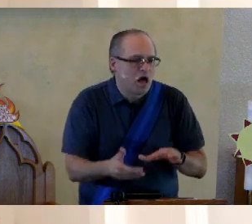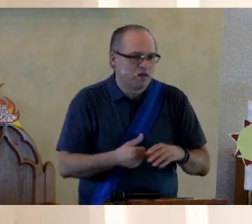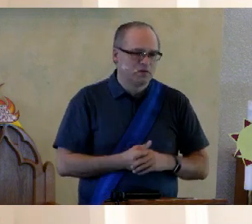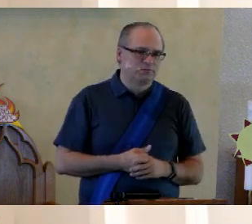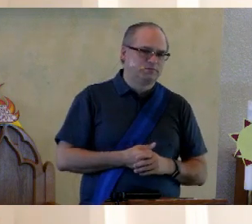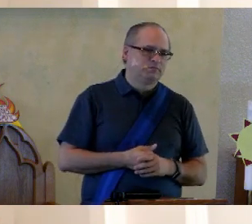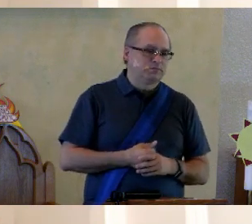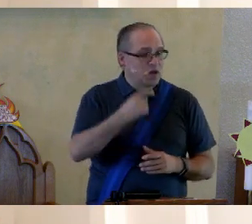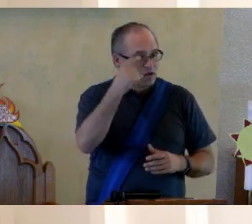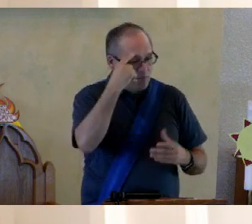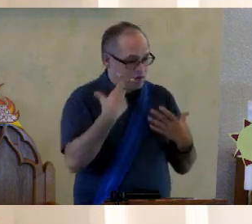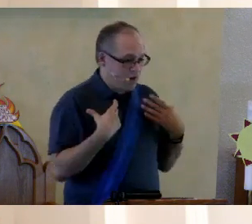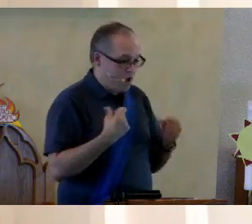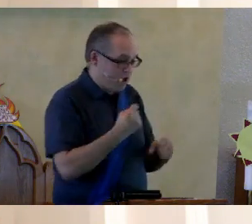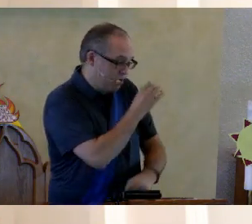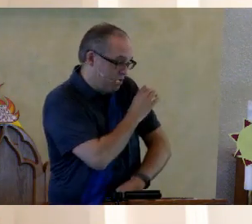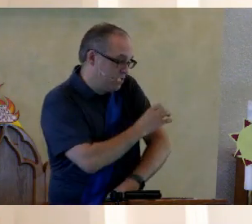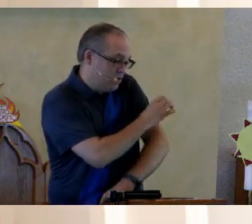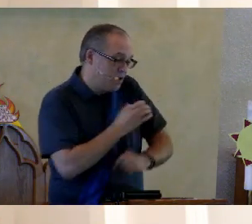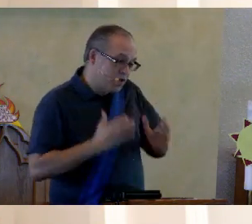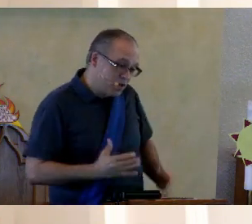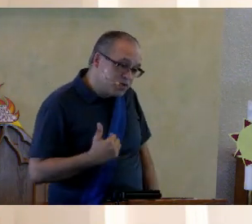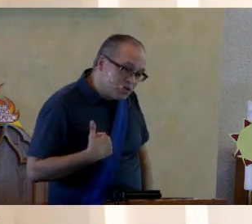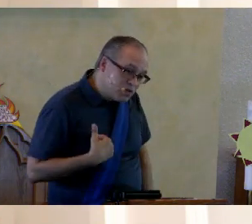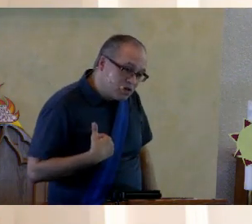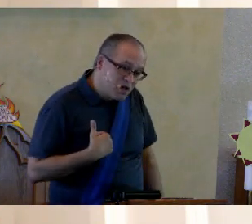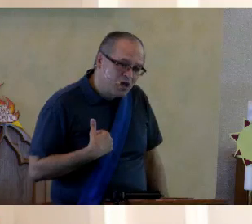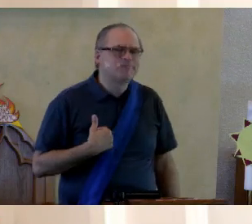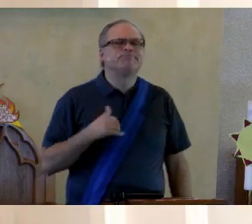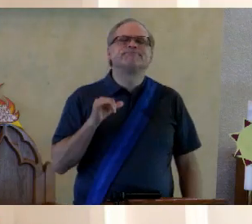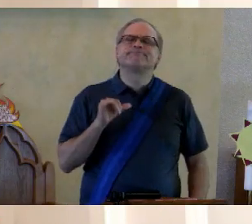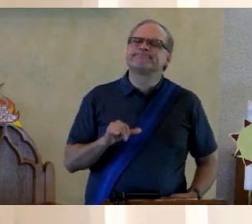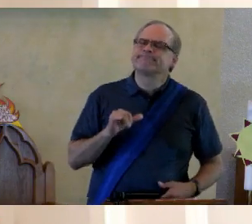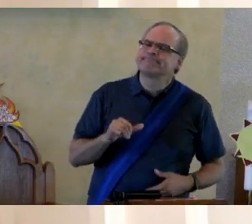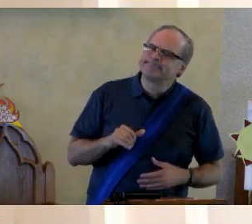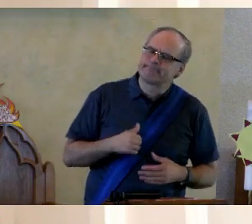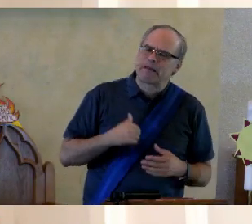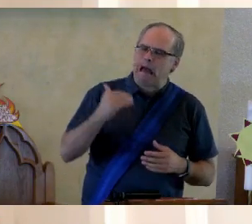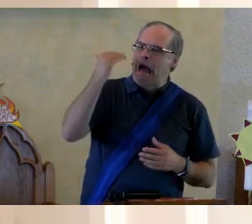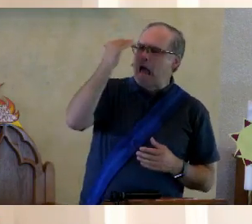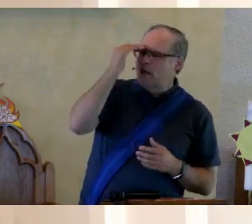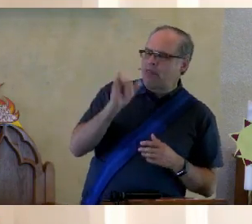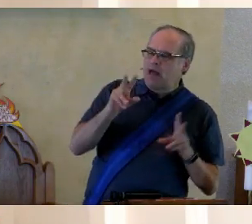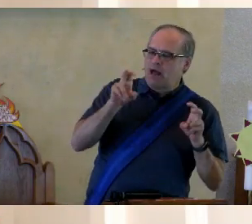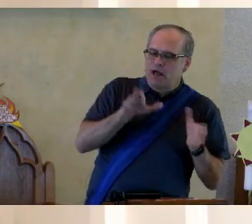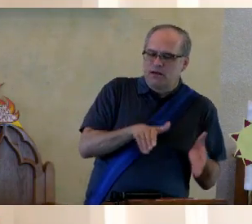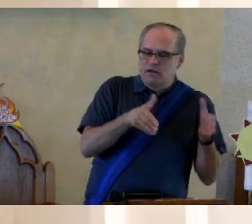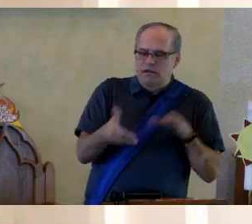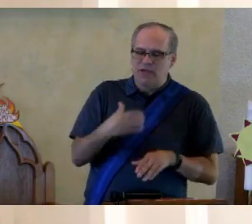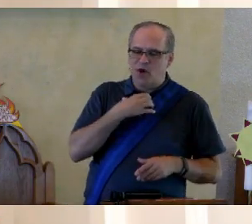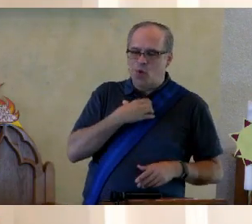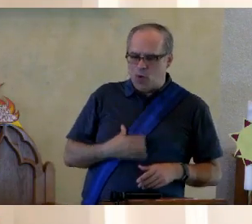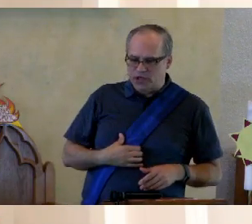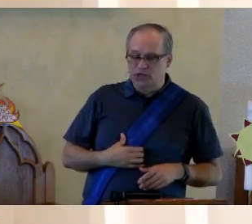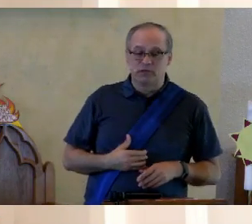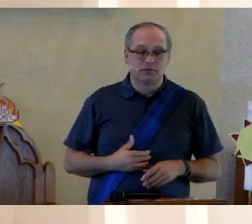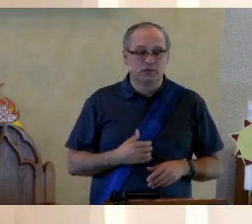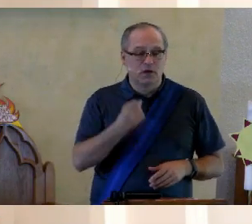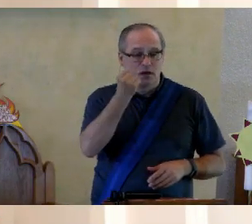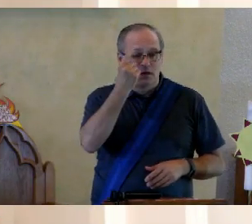clinician, I'm intimately aware of this with this type of death wish. When a person is severely